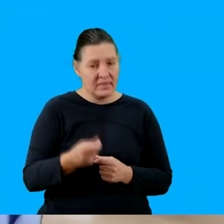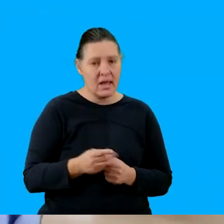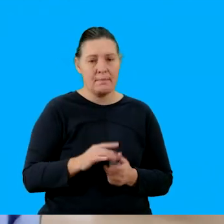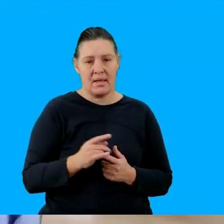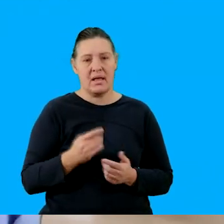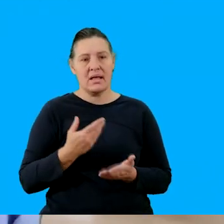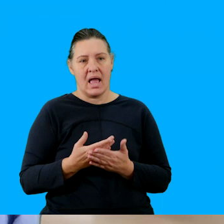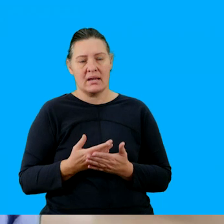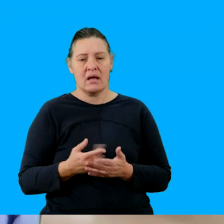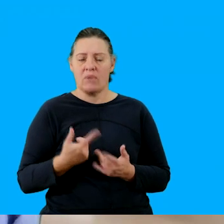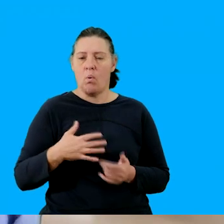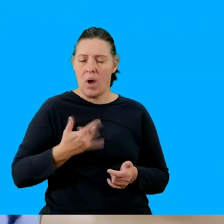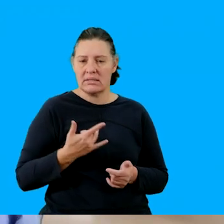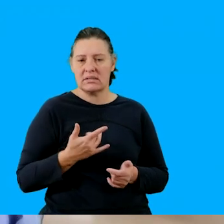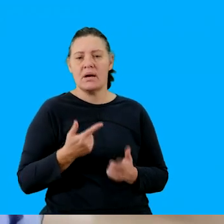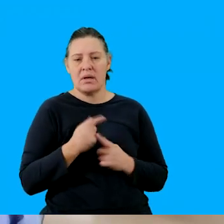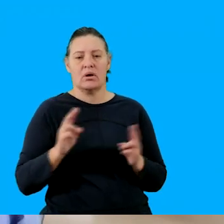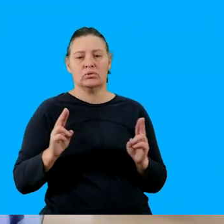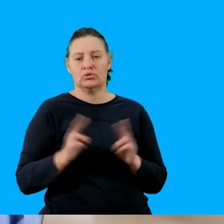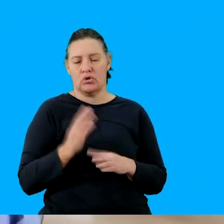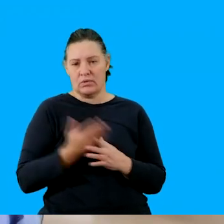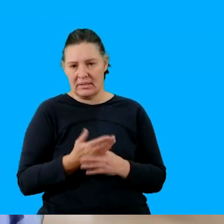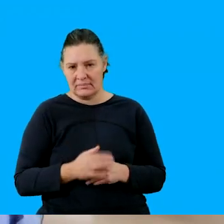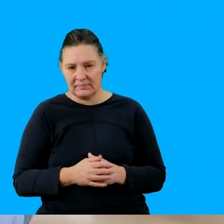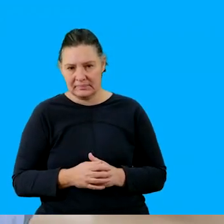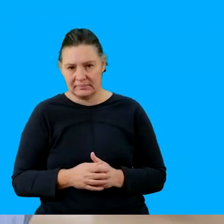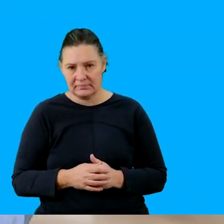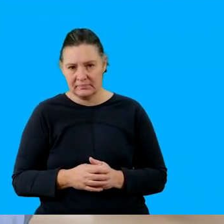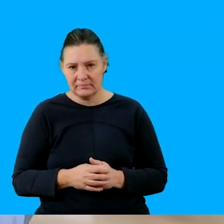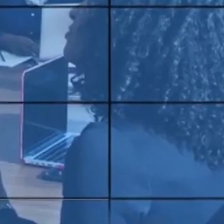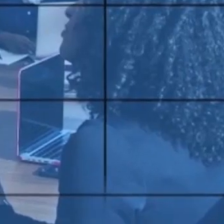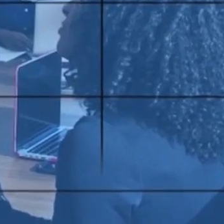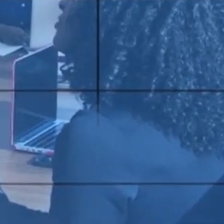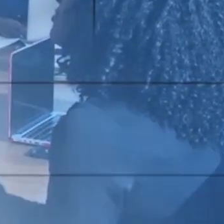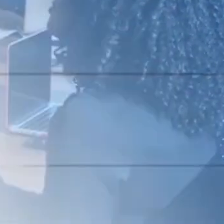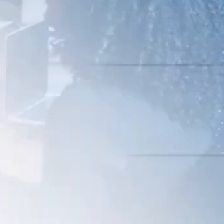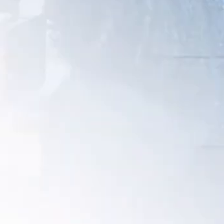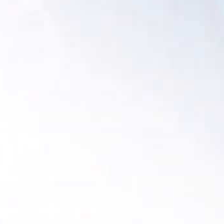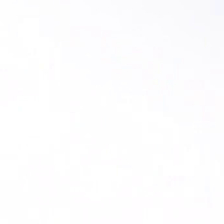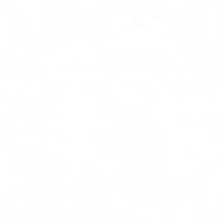with that, I'll just like us to take a short break.